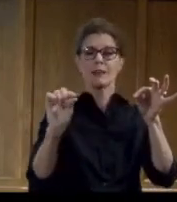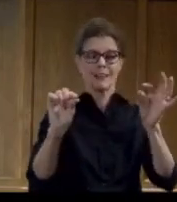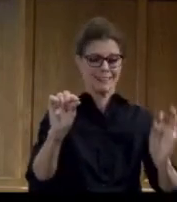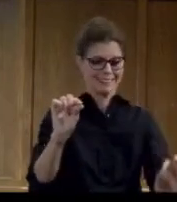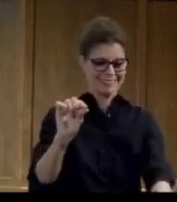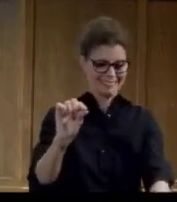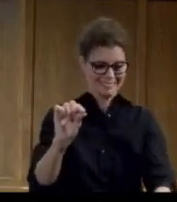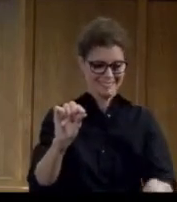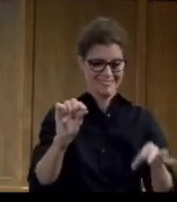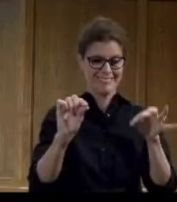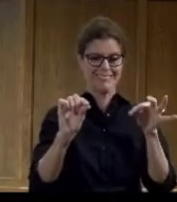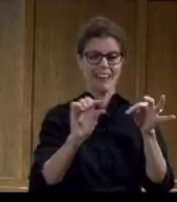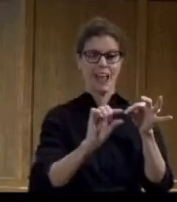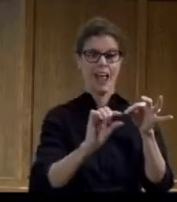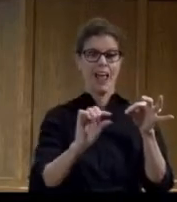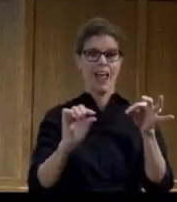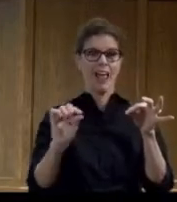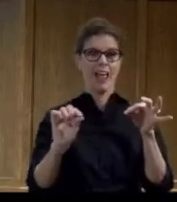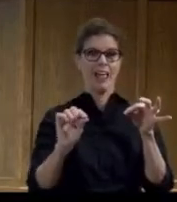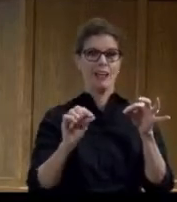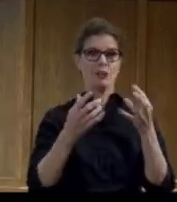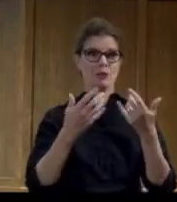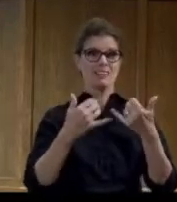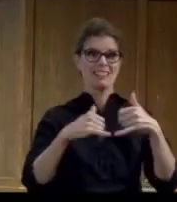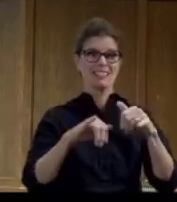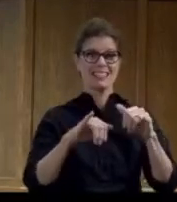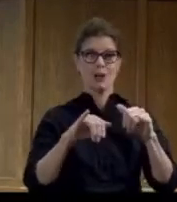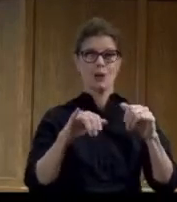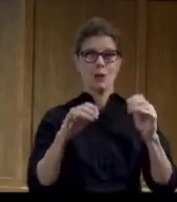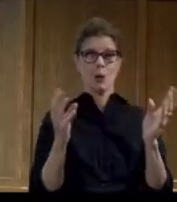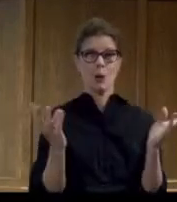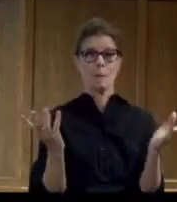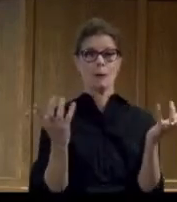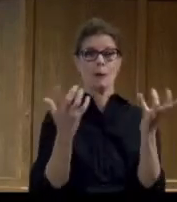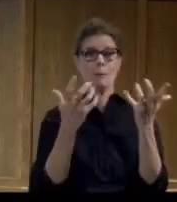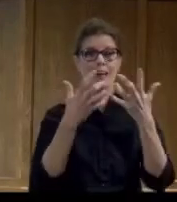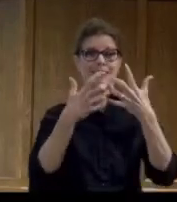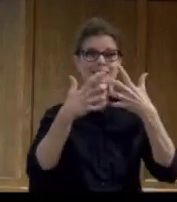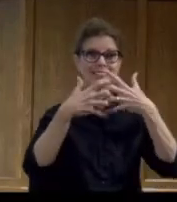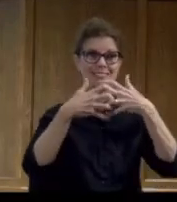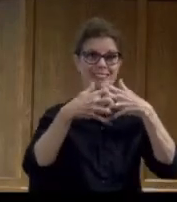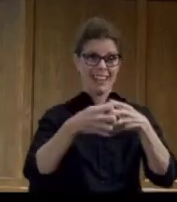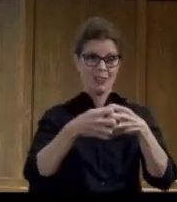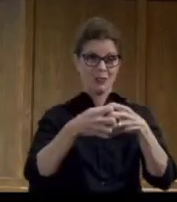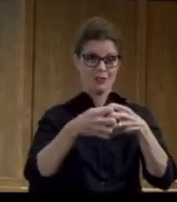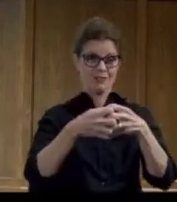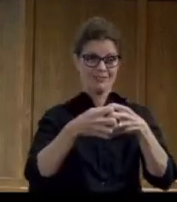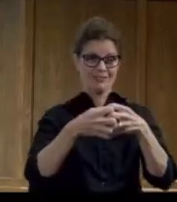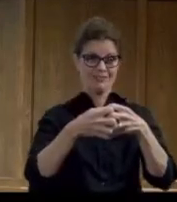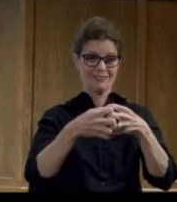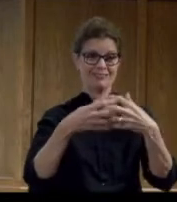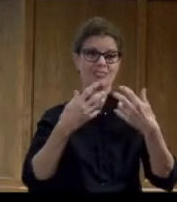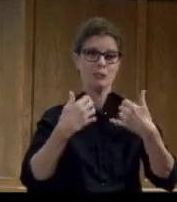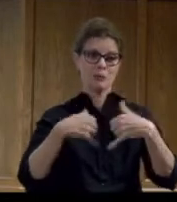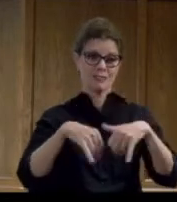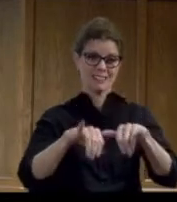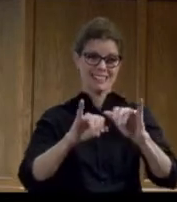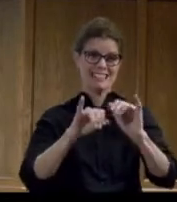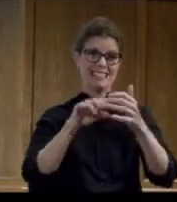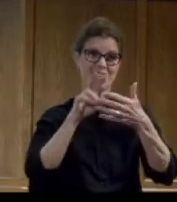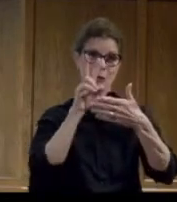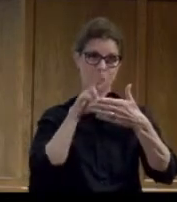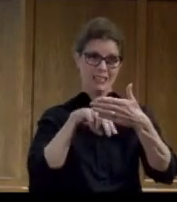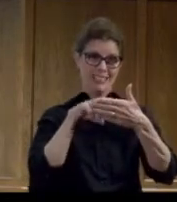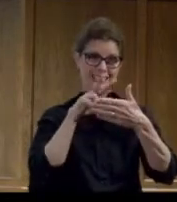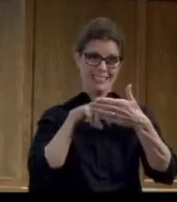33 million documents back together. And these documents told